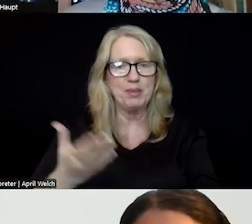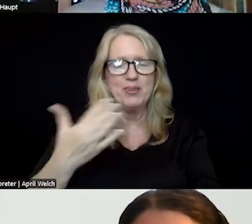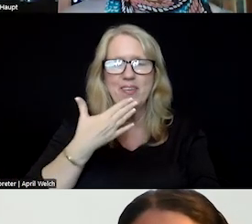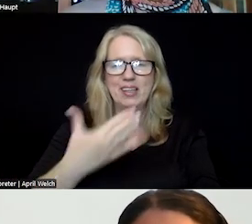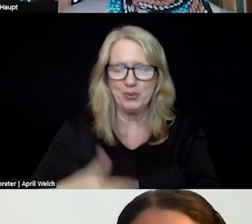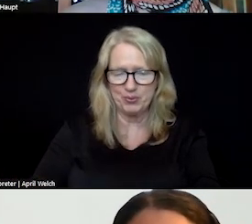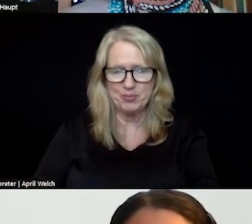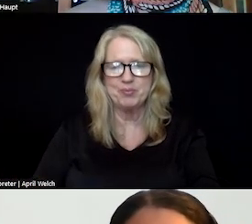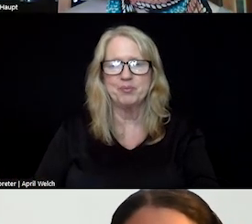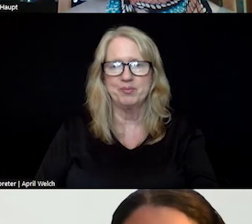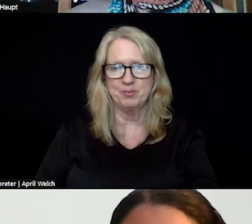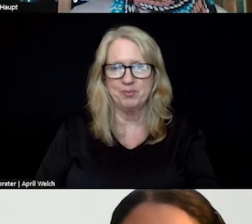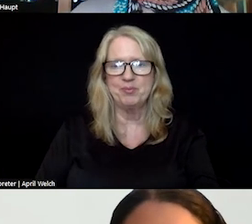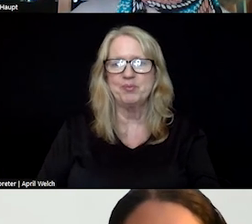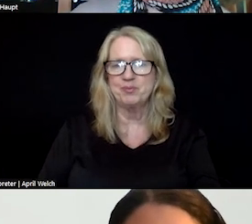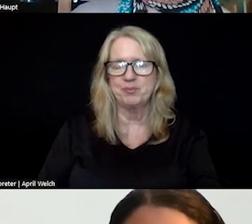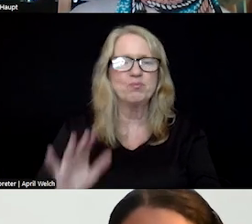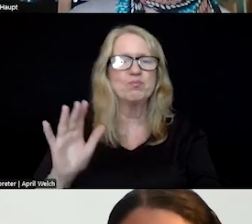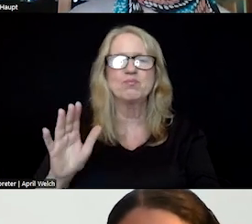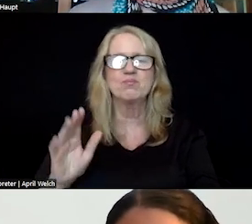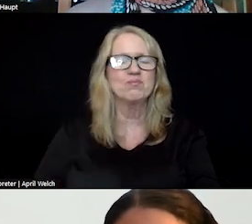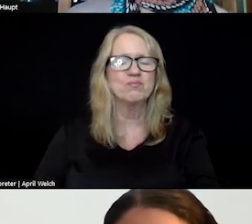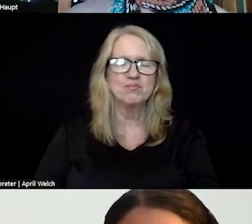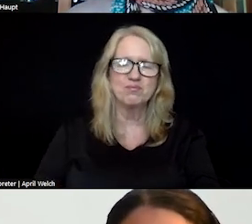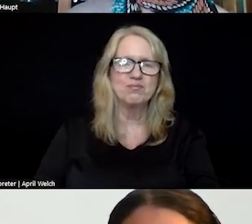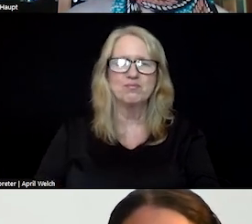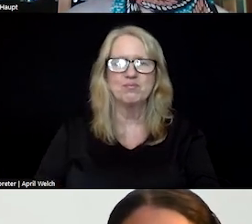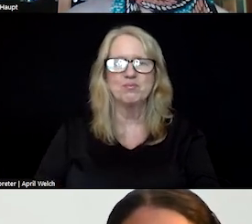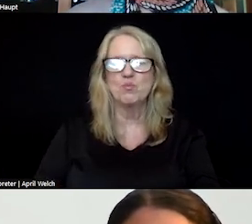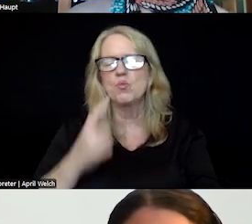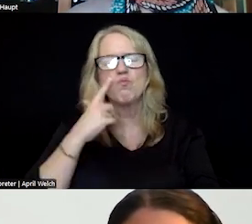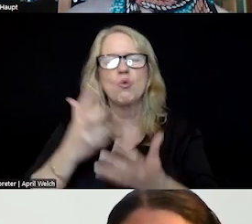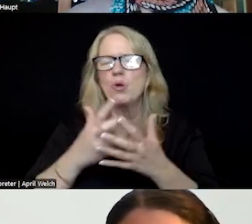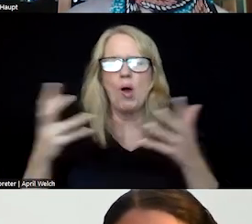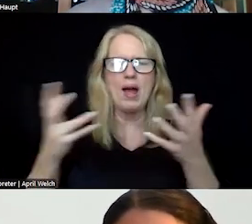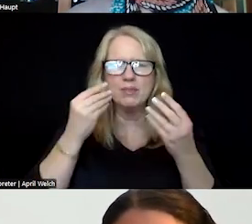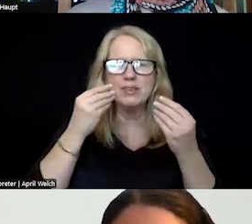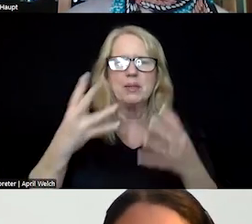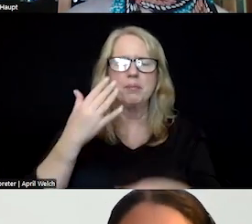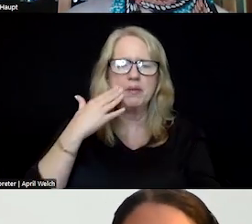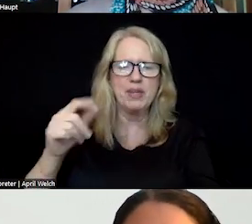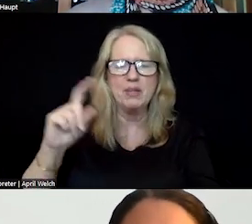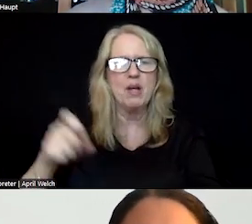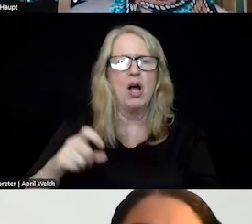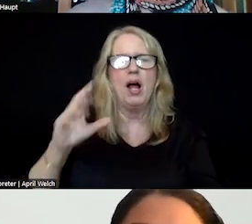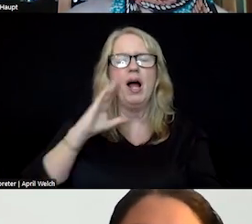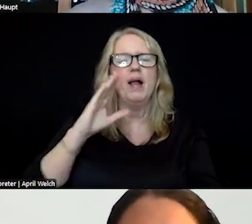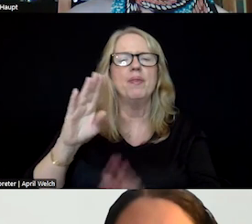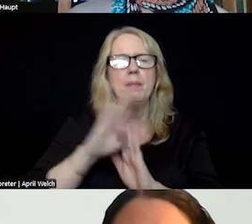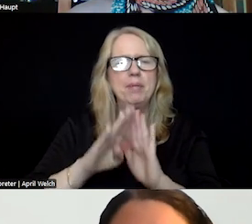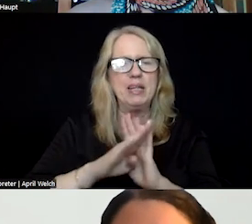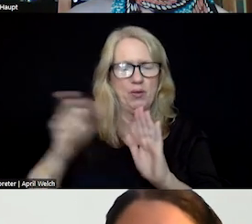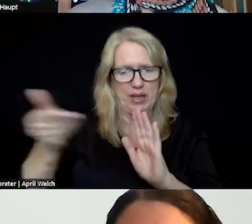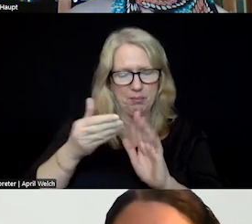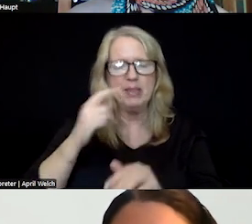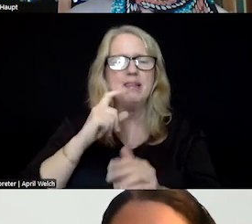you. Wonderful. Just a little more, we don't have a ton of information yet on the Texas bill that's been introduced. It is a fee